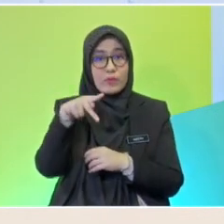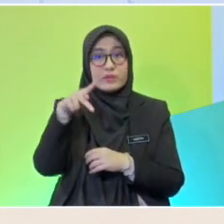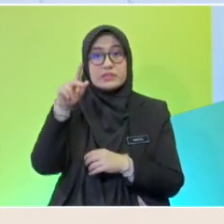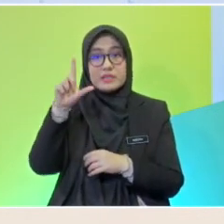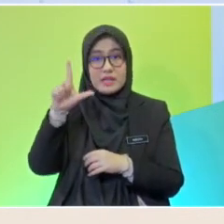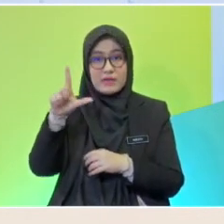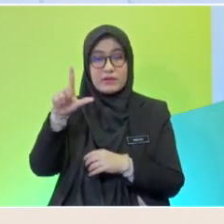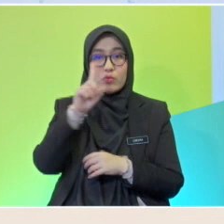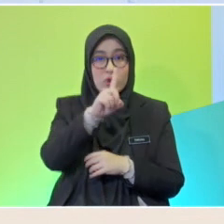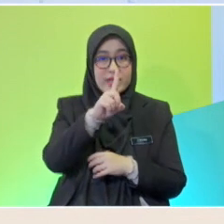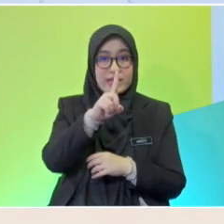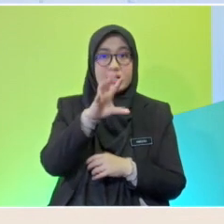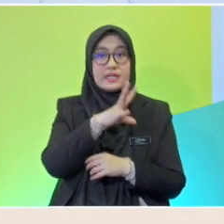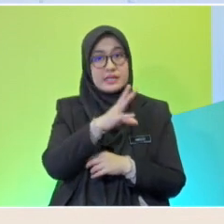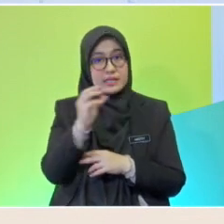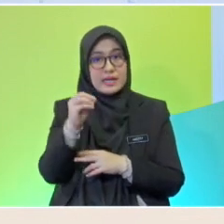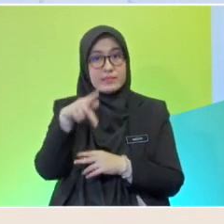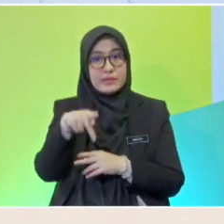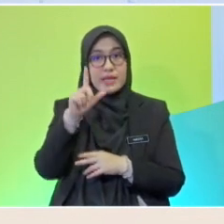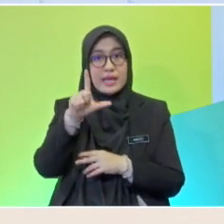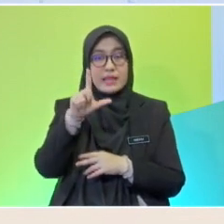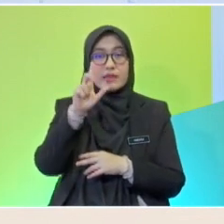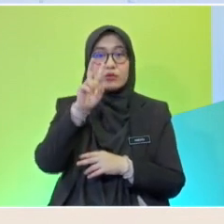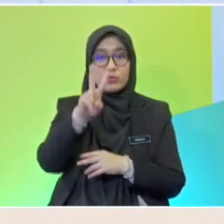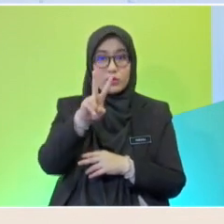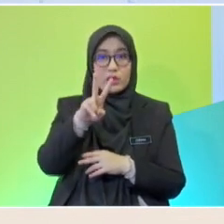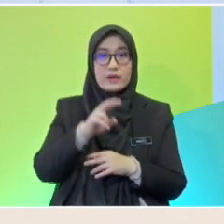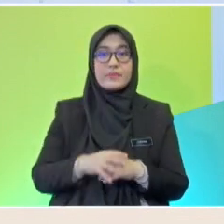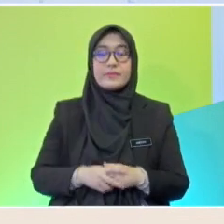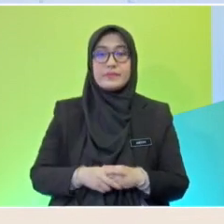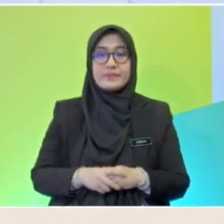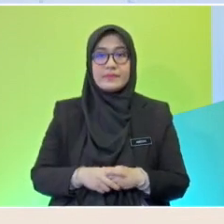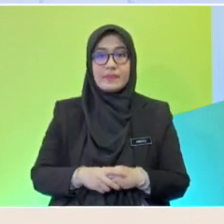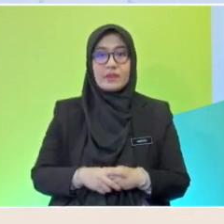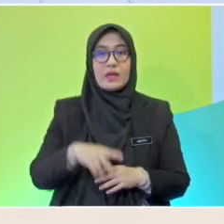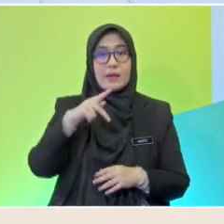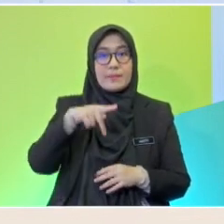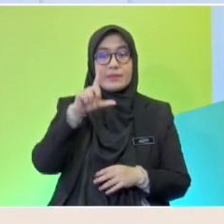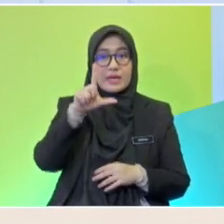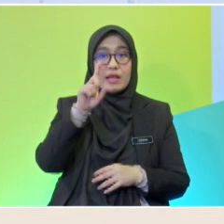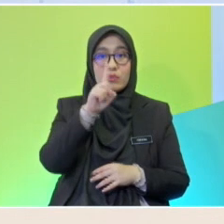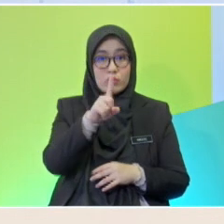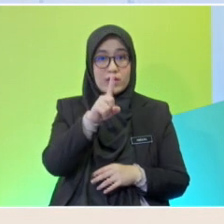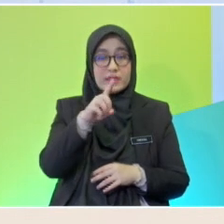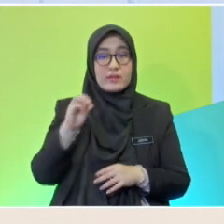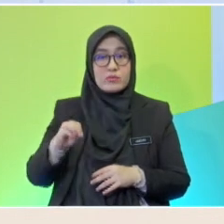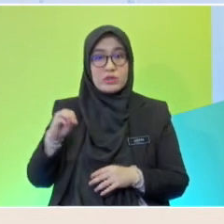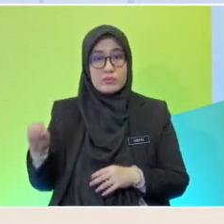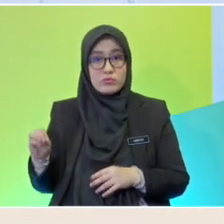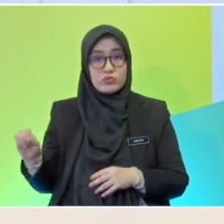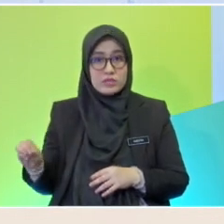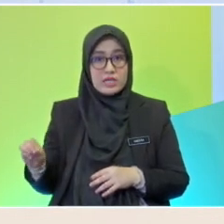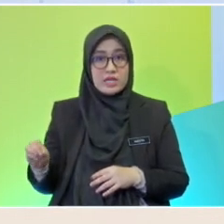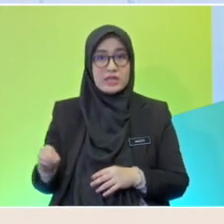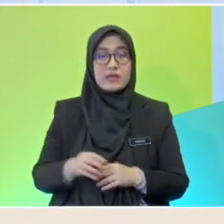is performance level 1, they demonstrate minimal understanding and they require a lot of support.